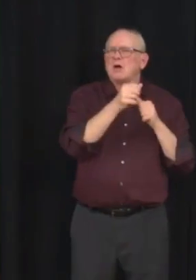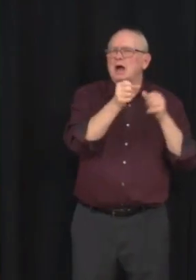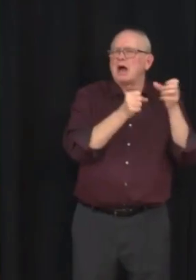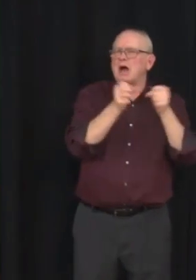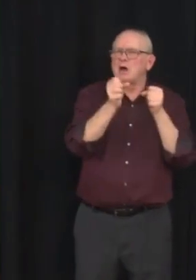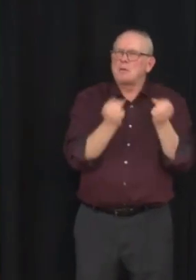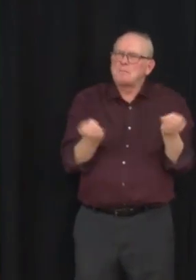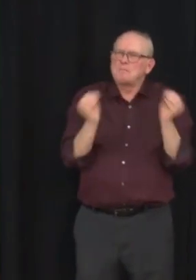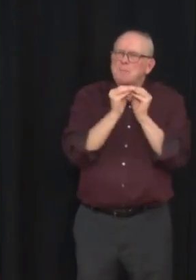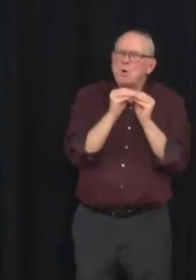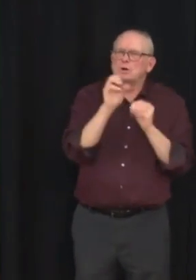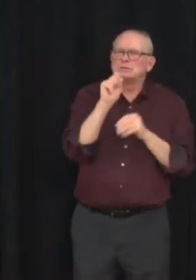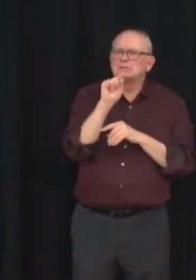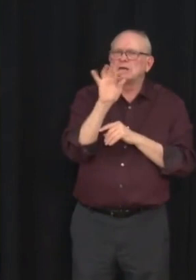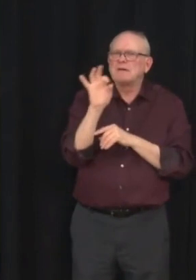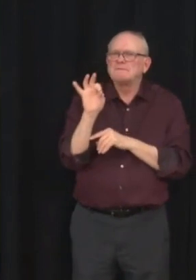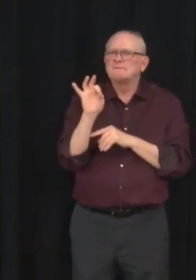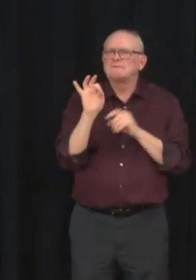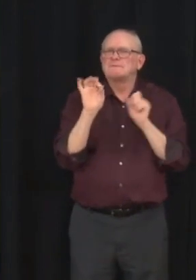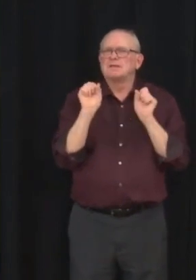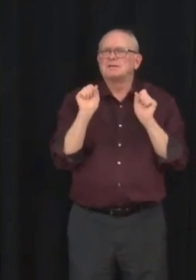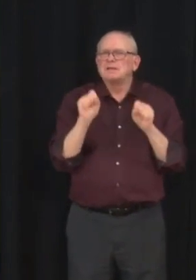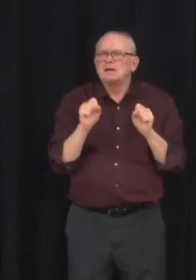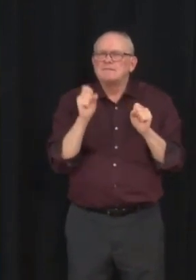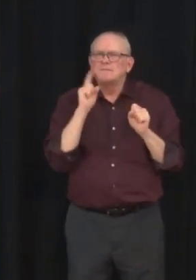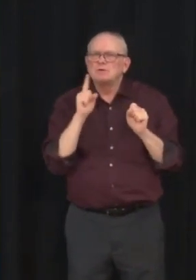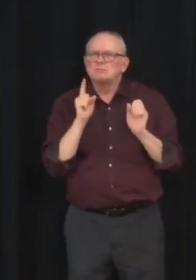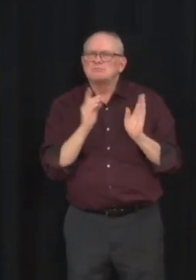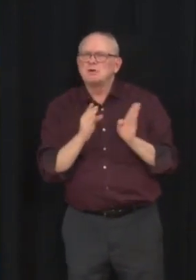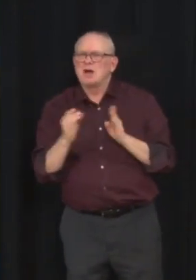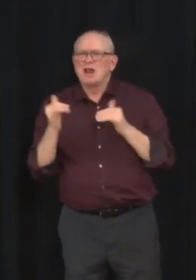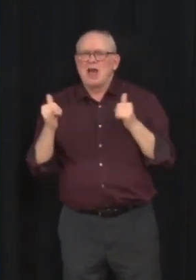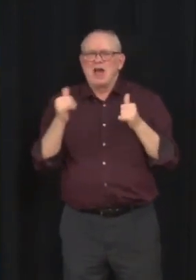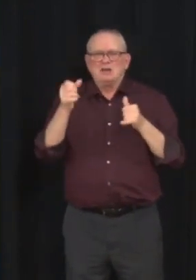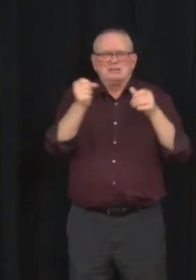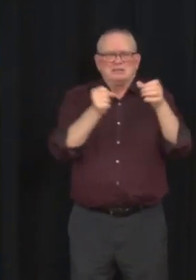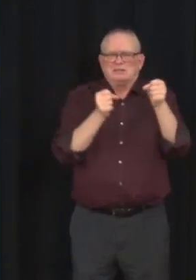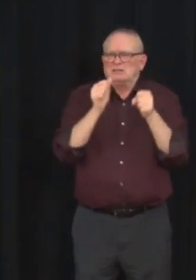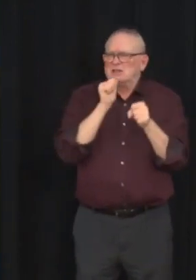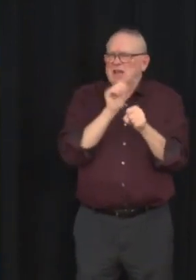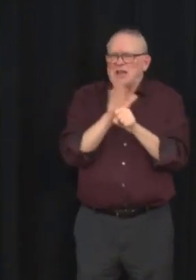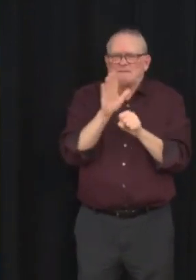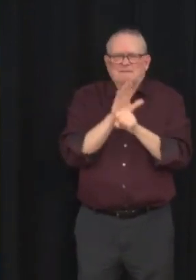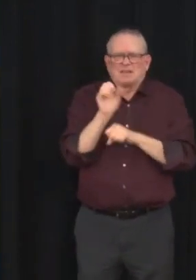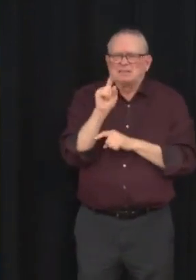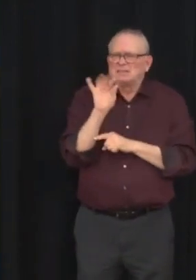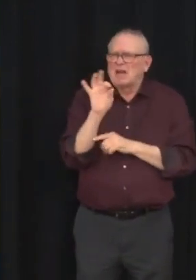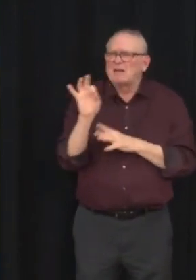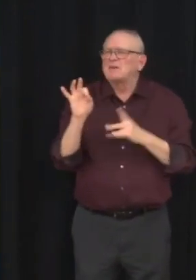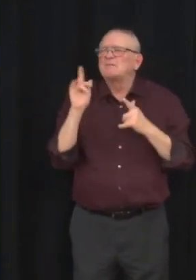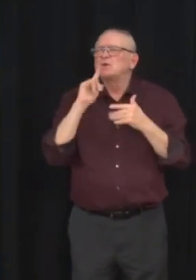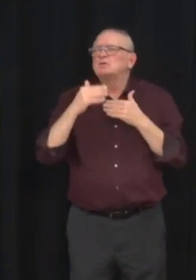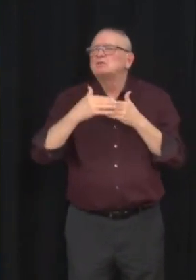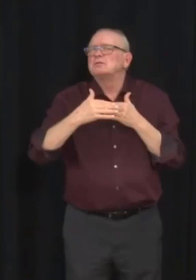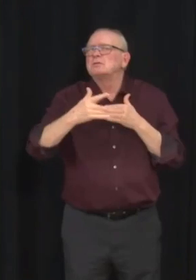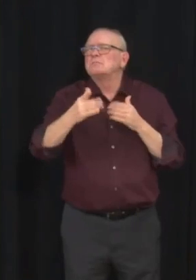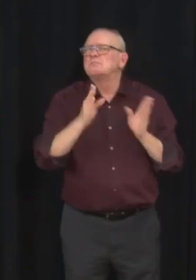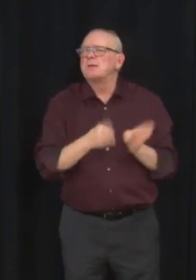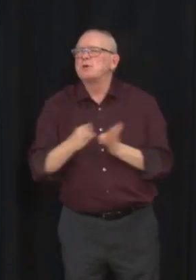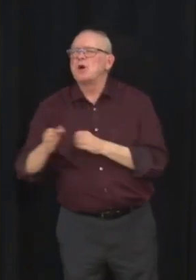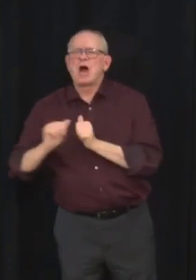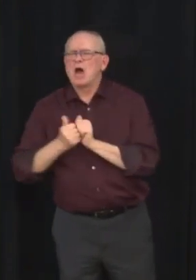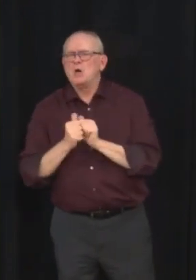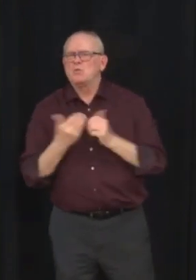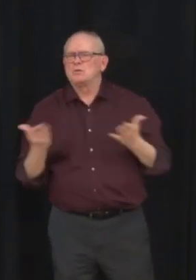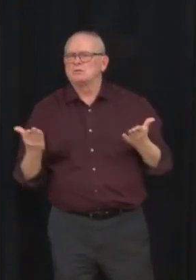first message to healthcare staff is that I recognize that this is just the latest onslaught in what has